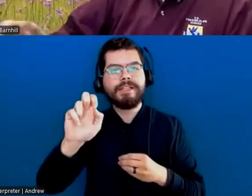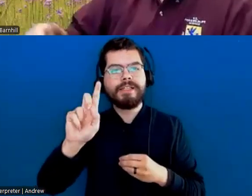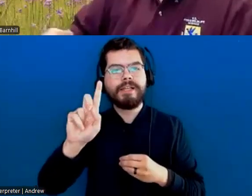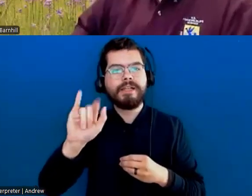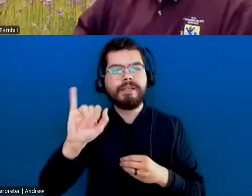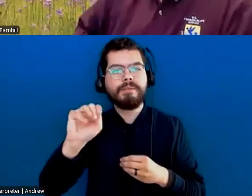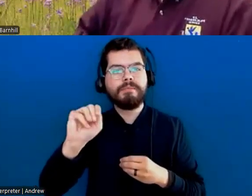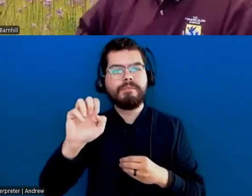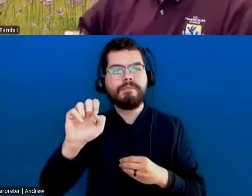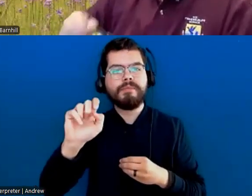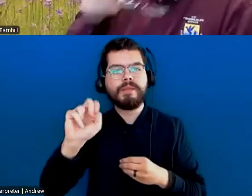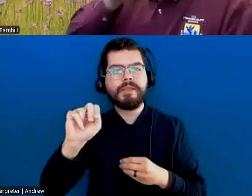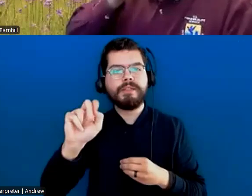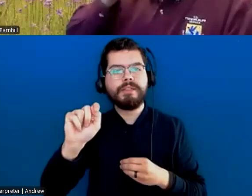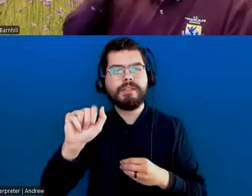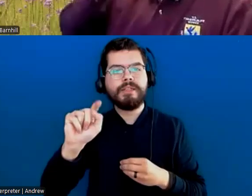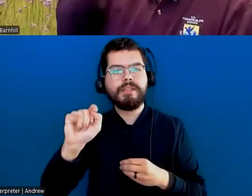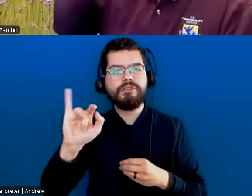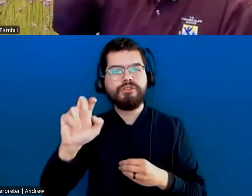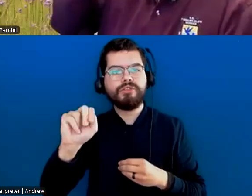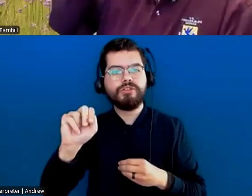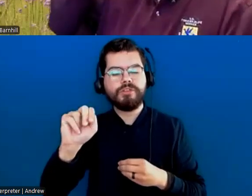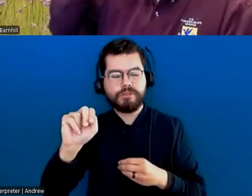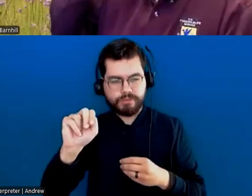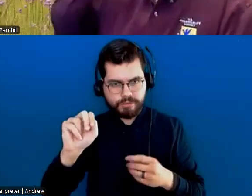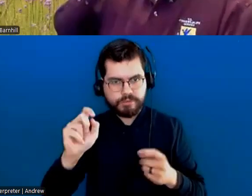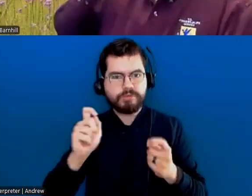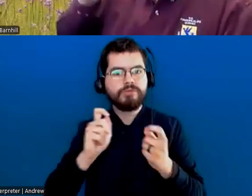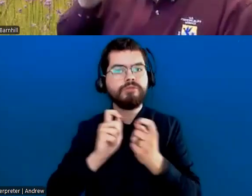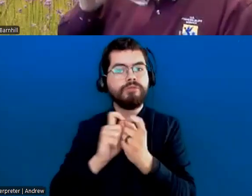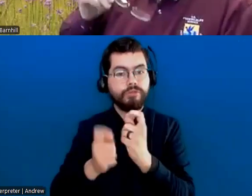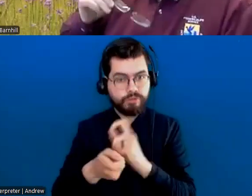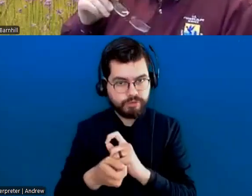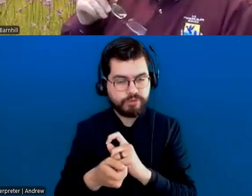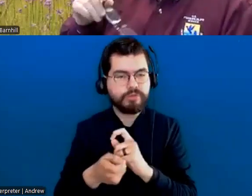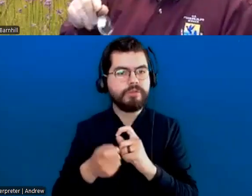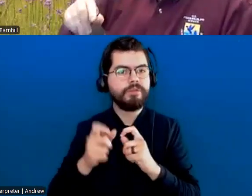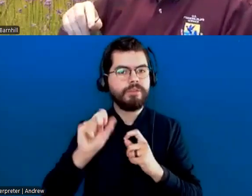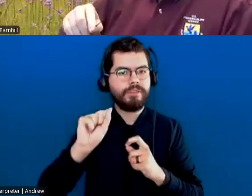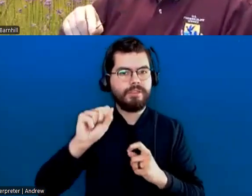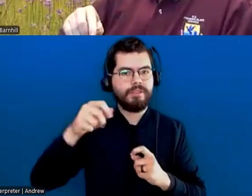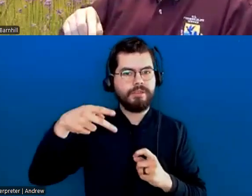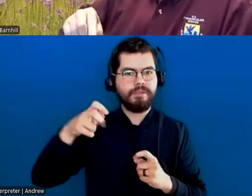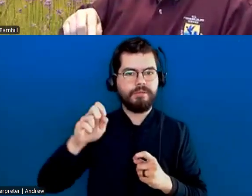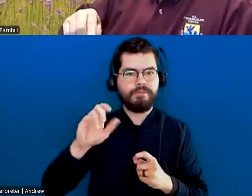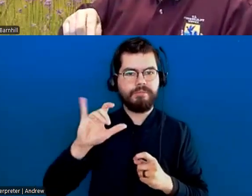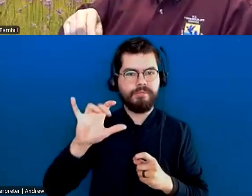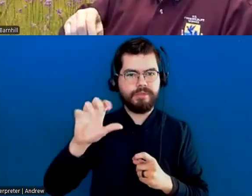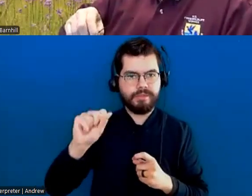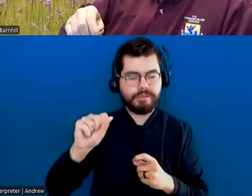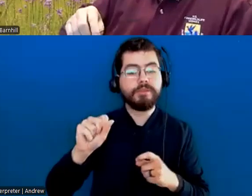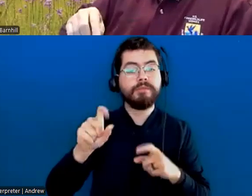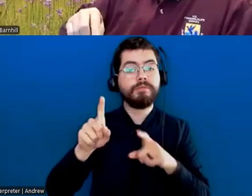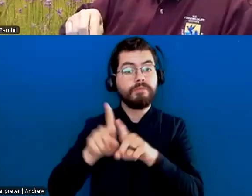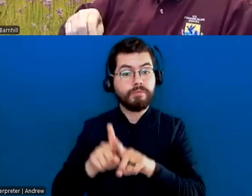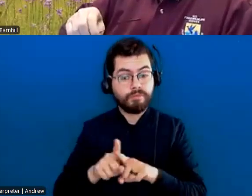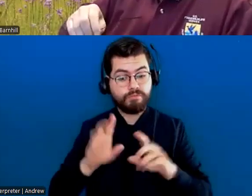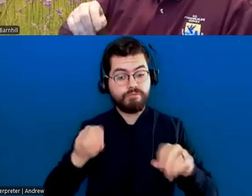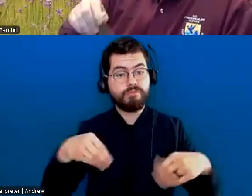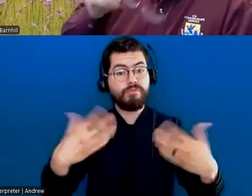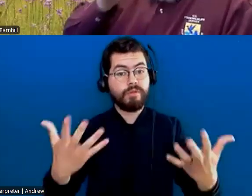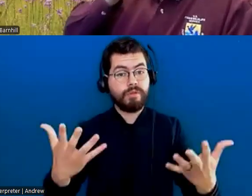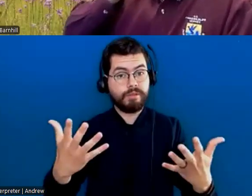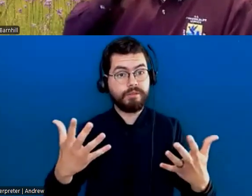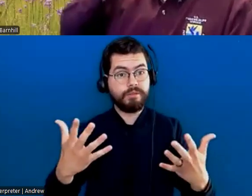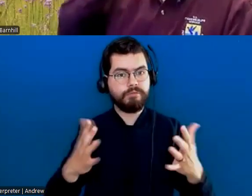species composition. It can provide for regeneration. So yeah, we all rely